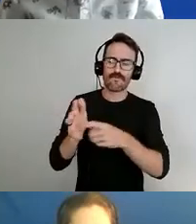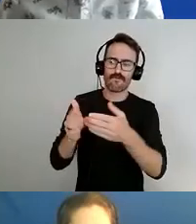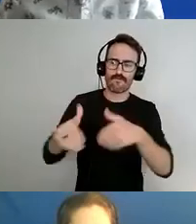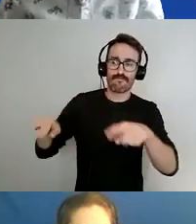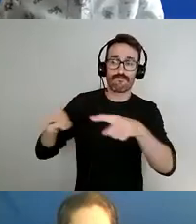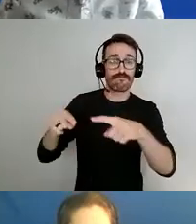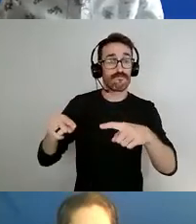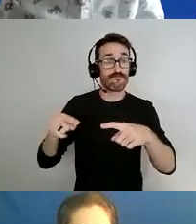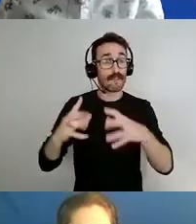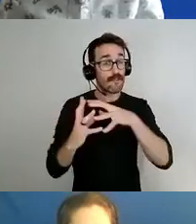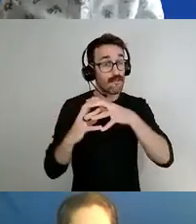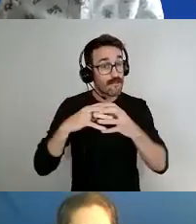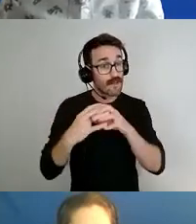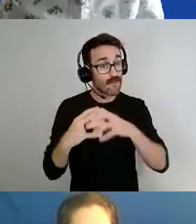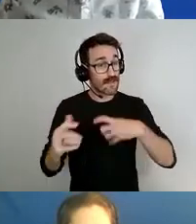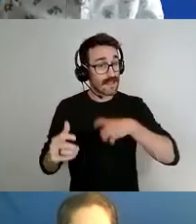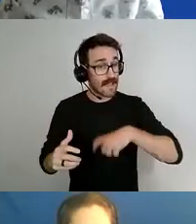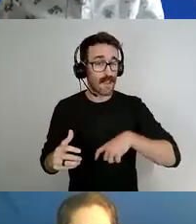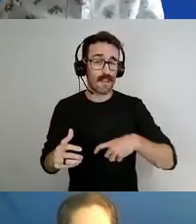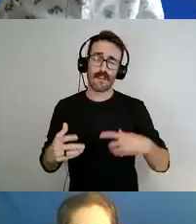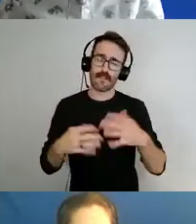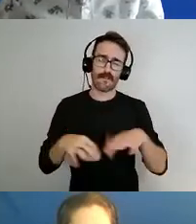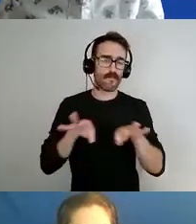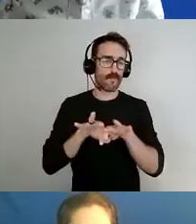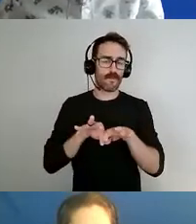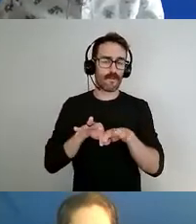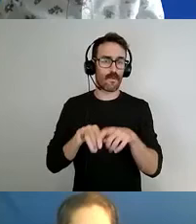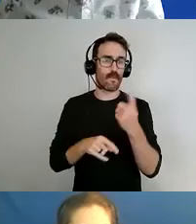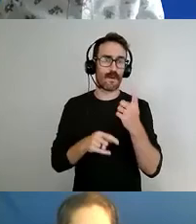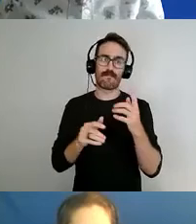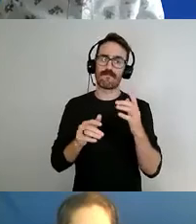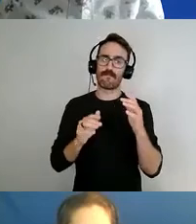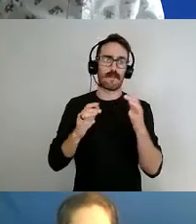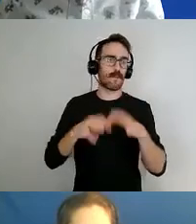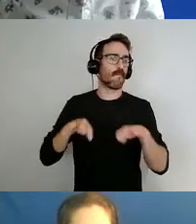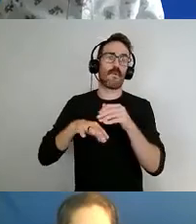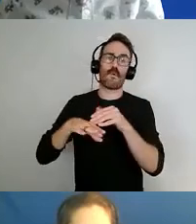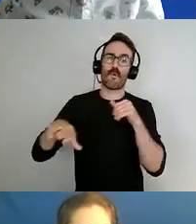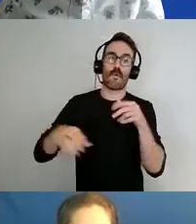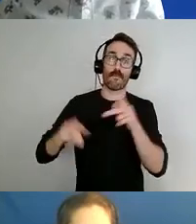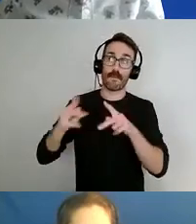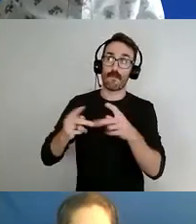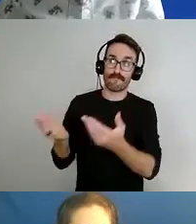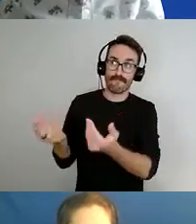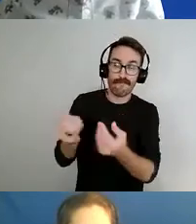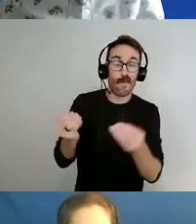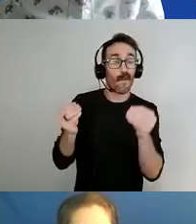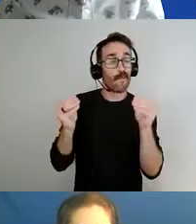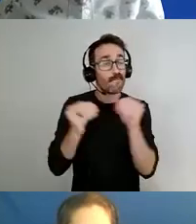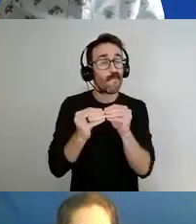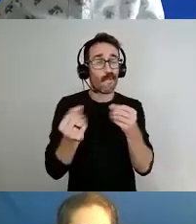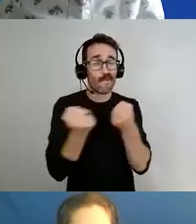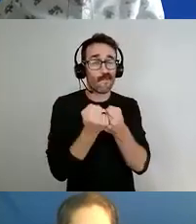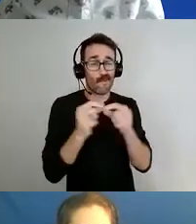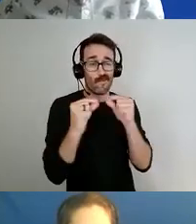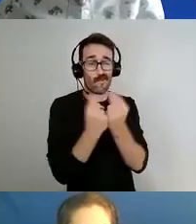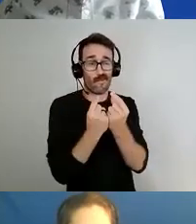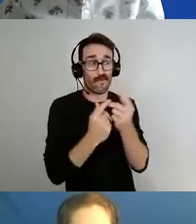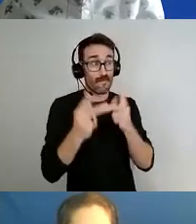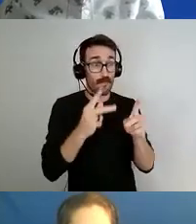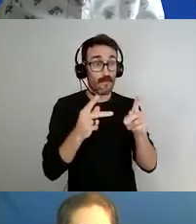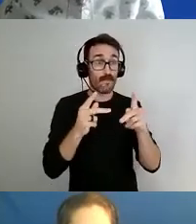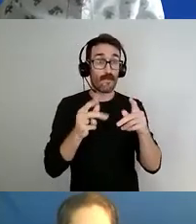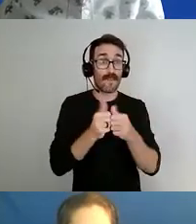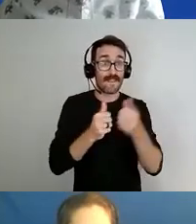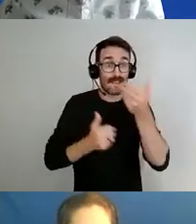intersectional identities. There was a great call to create more support groups for 2SLGBTQI people living